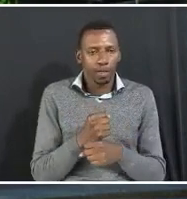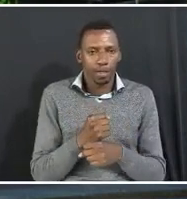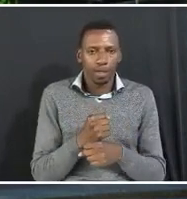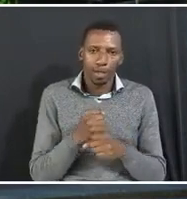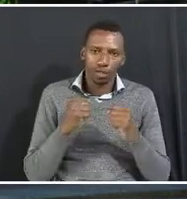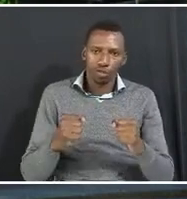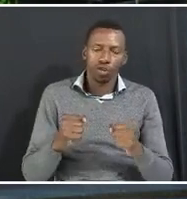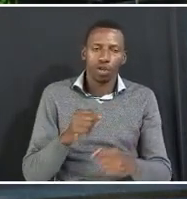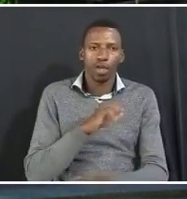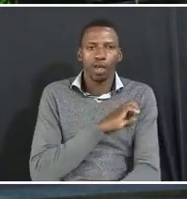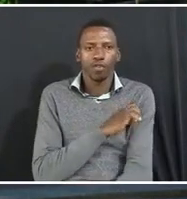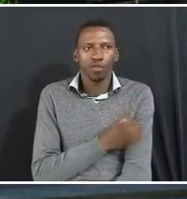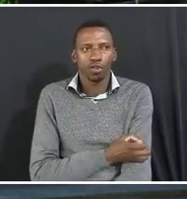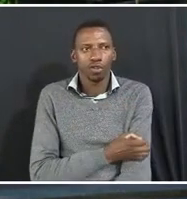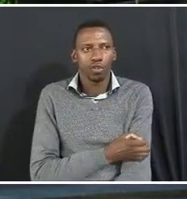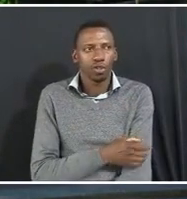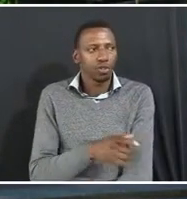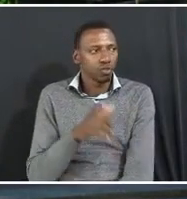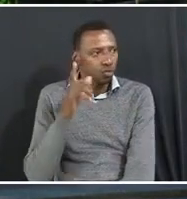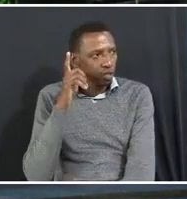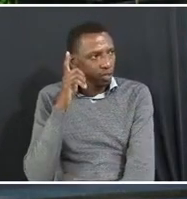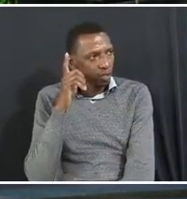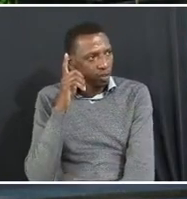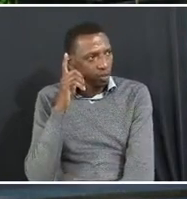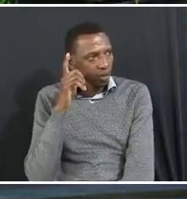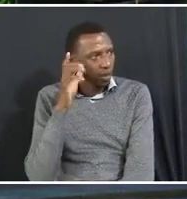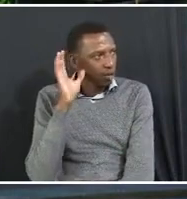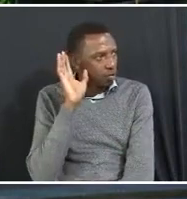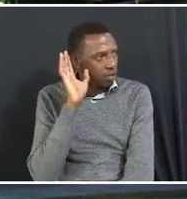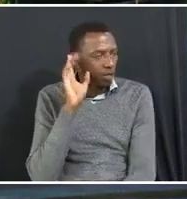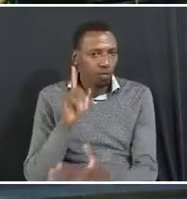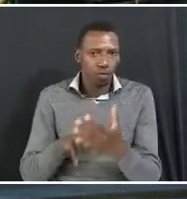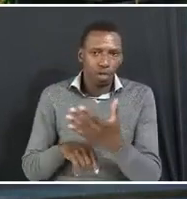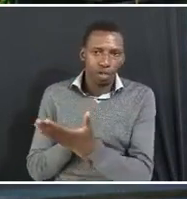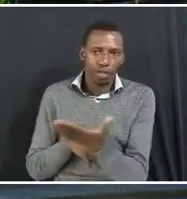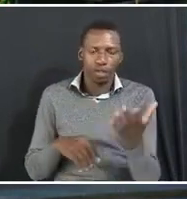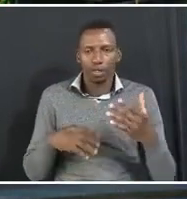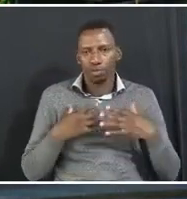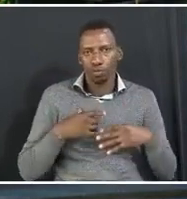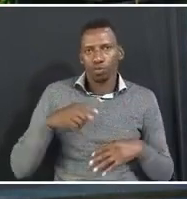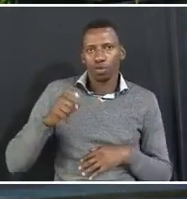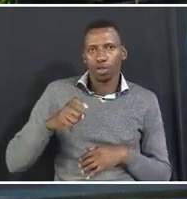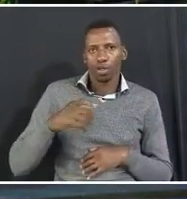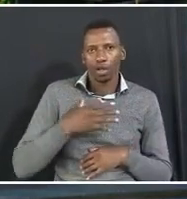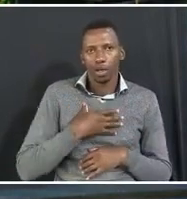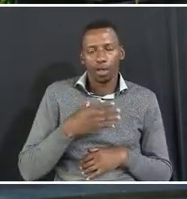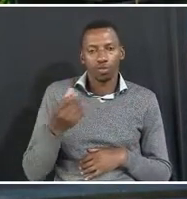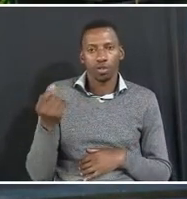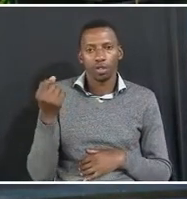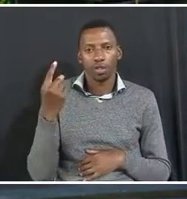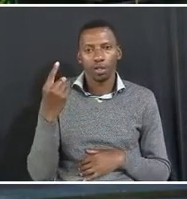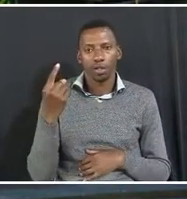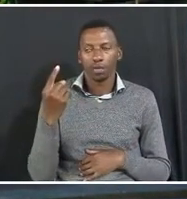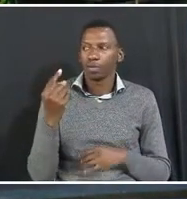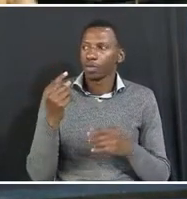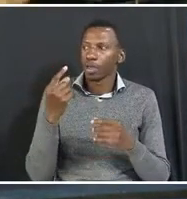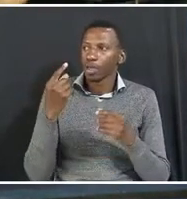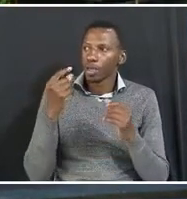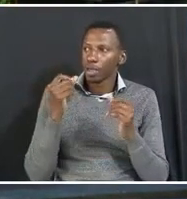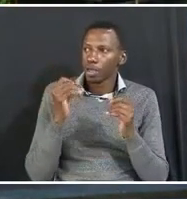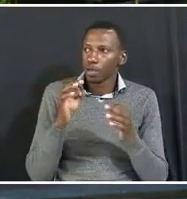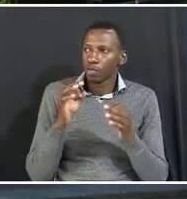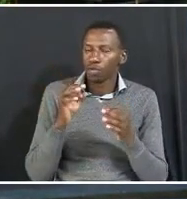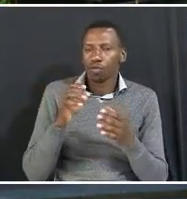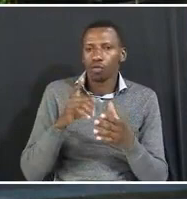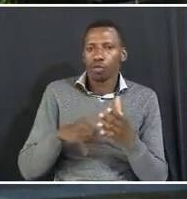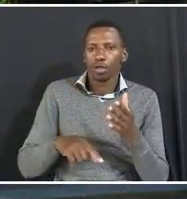effort to listen, to hear what these people need, and to understand from what perspective are